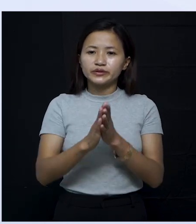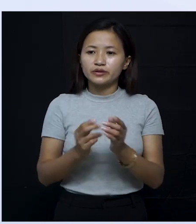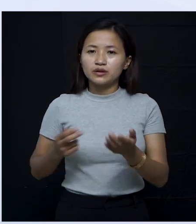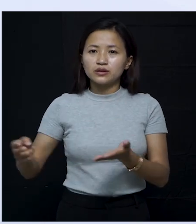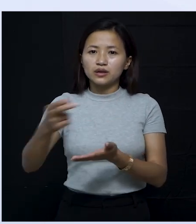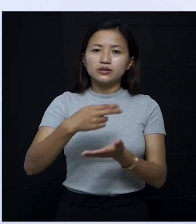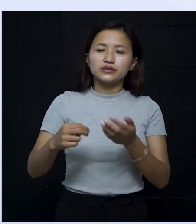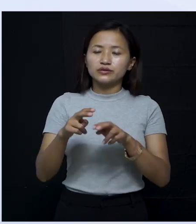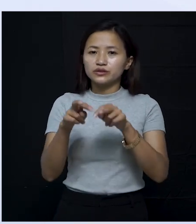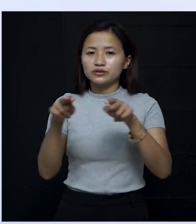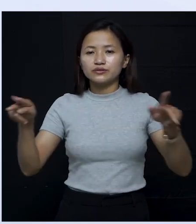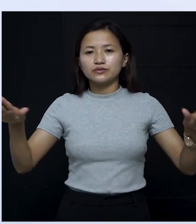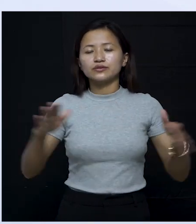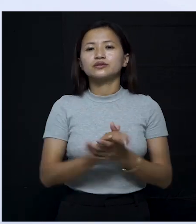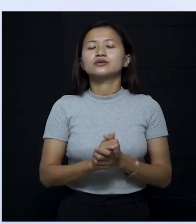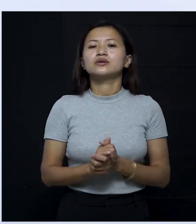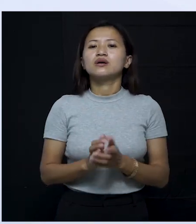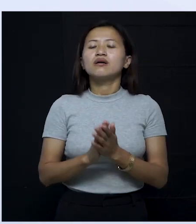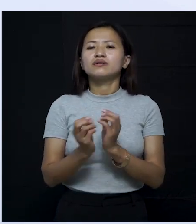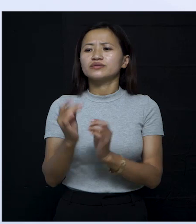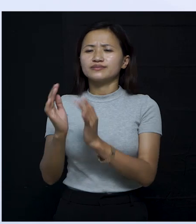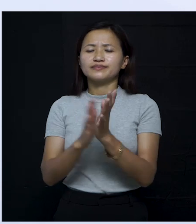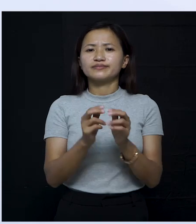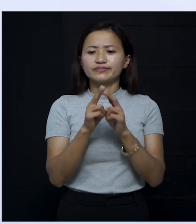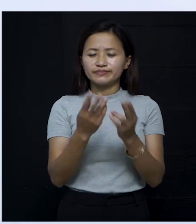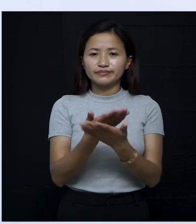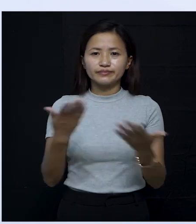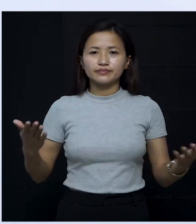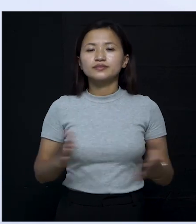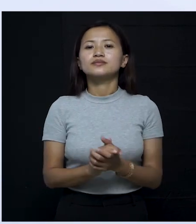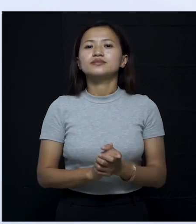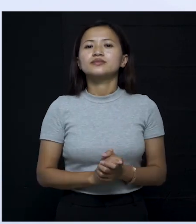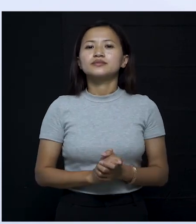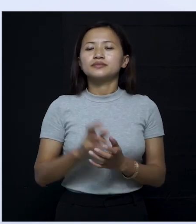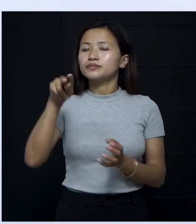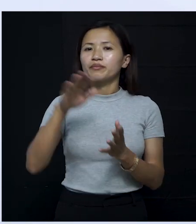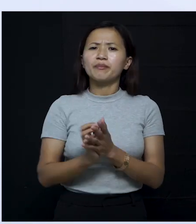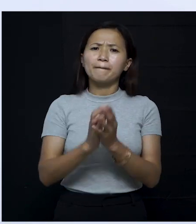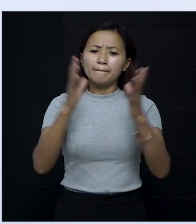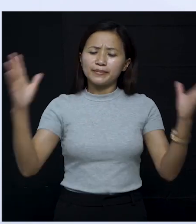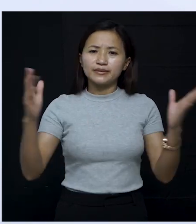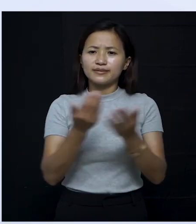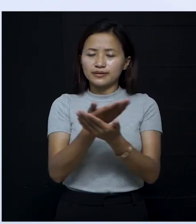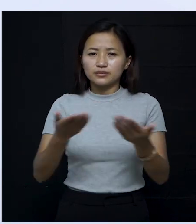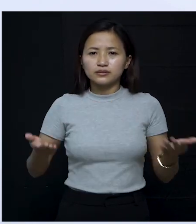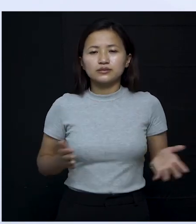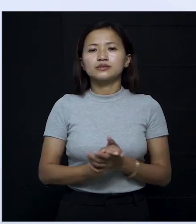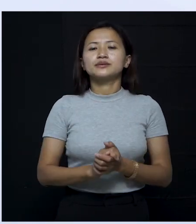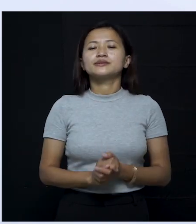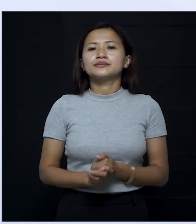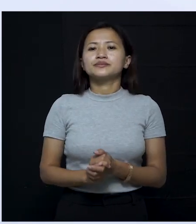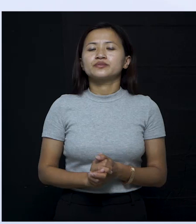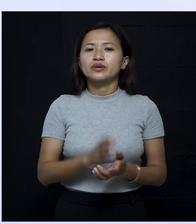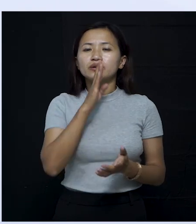say garden cultivation, it means different things, isn't it? It may means many things also, so to say, okay? Because